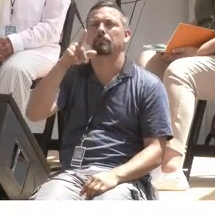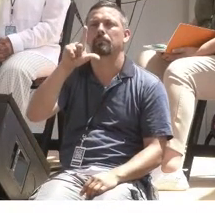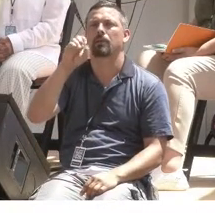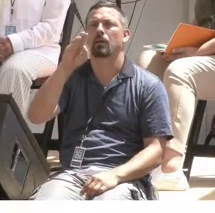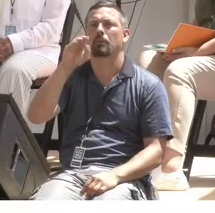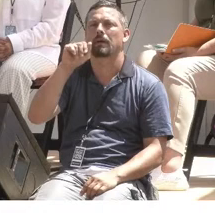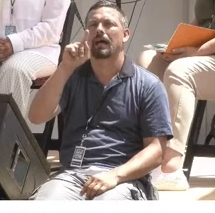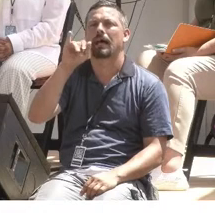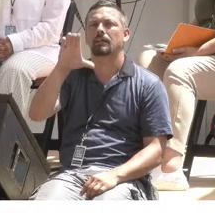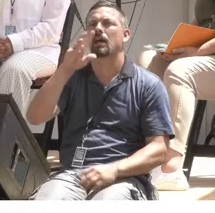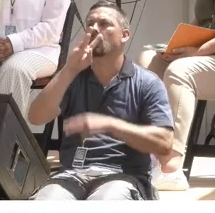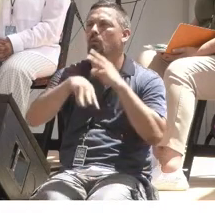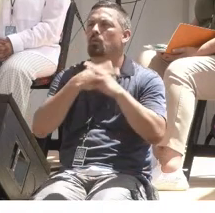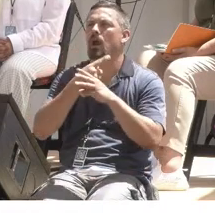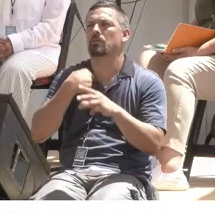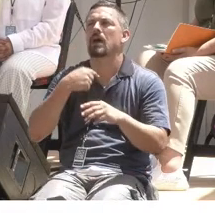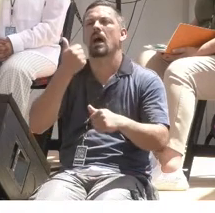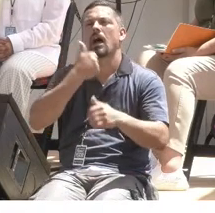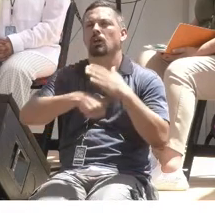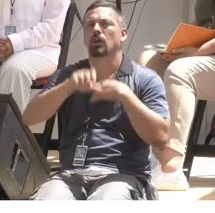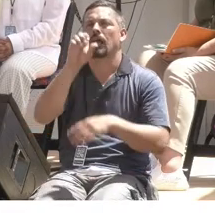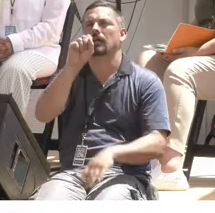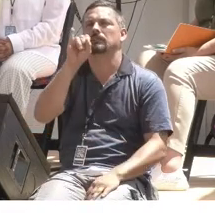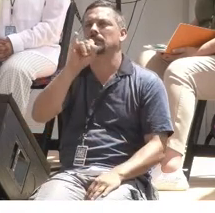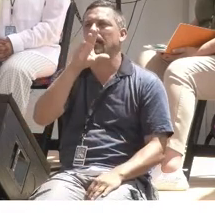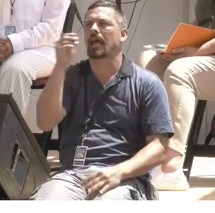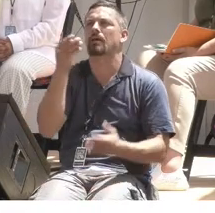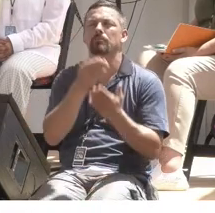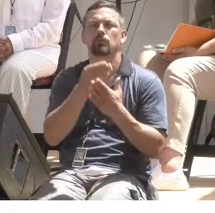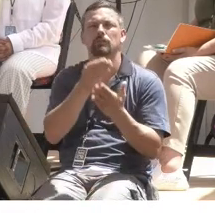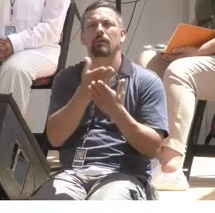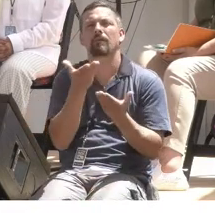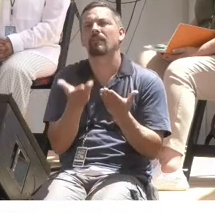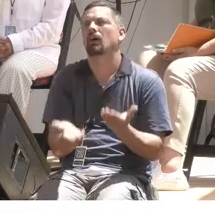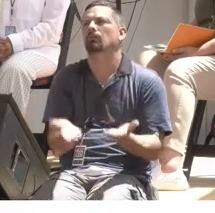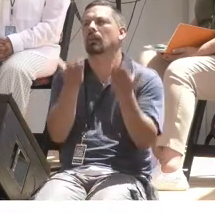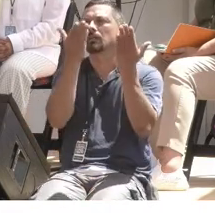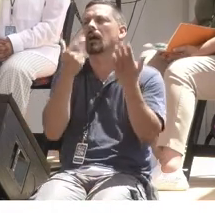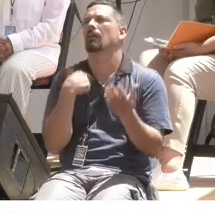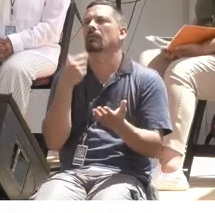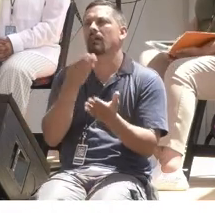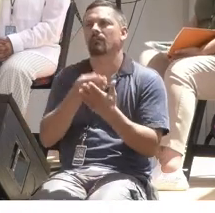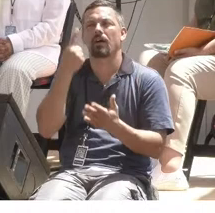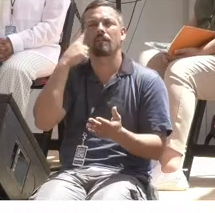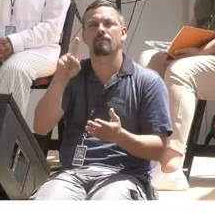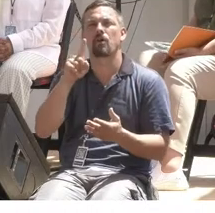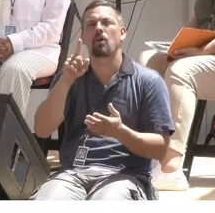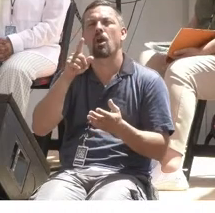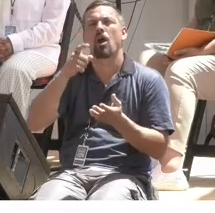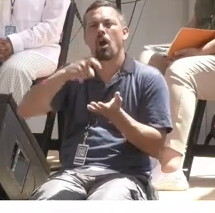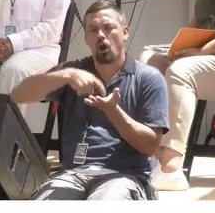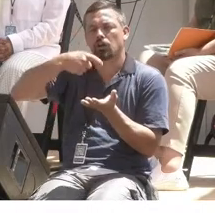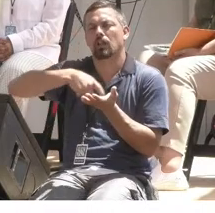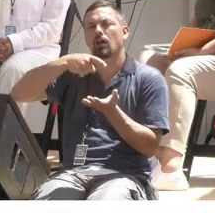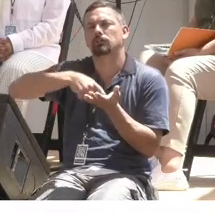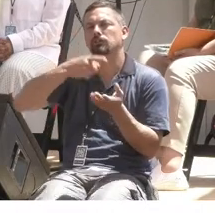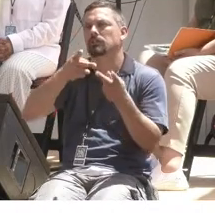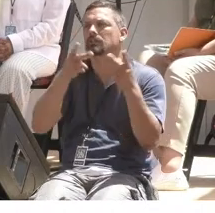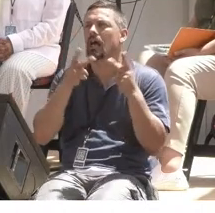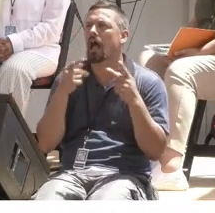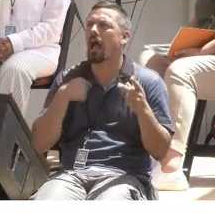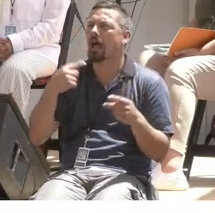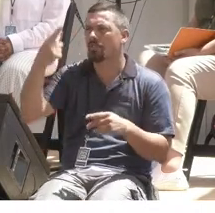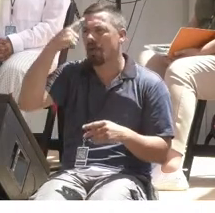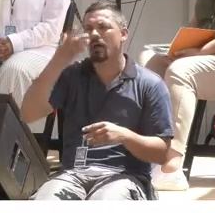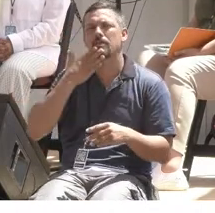Smithsonian with cultural festivals for 7 years, and then museum fundraising, and I was a fundraiser for archaeological sites. And then I thought the best